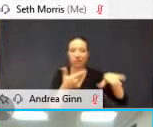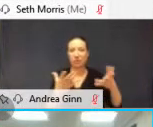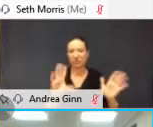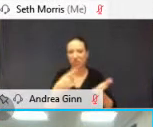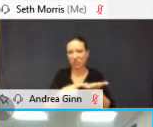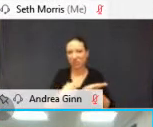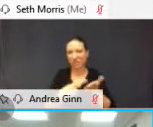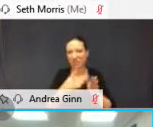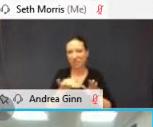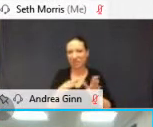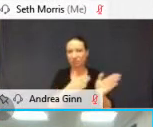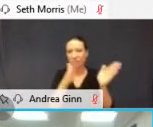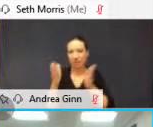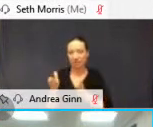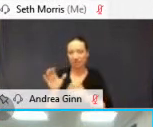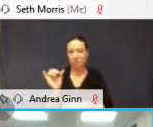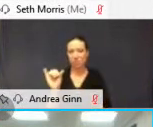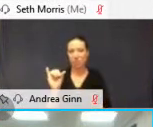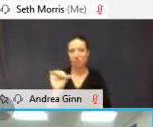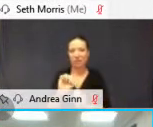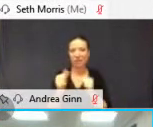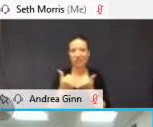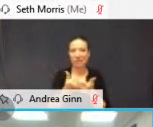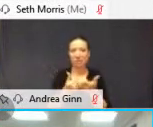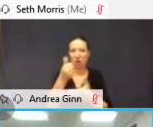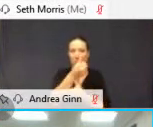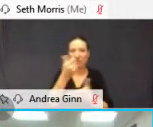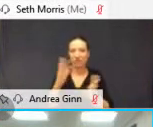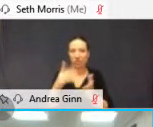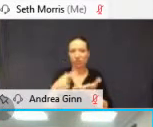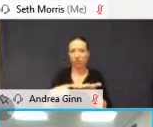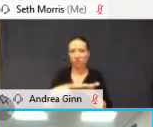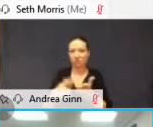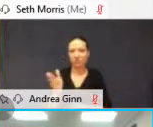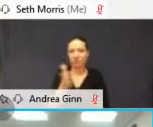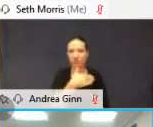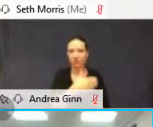them, and the next slide as well, our agency priorities.